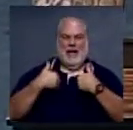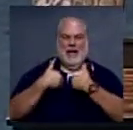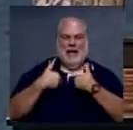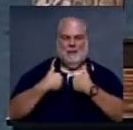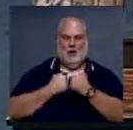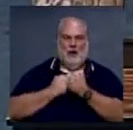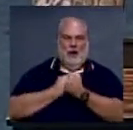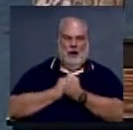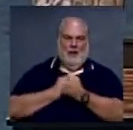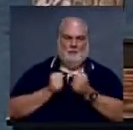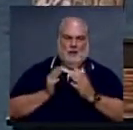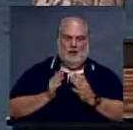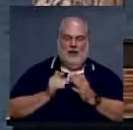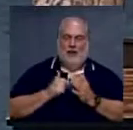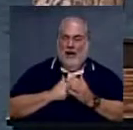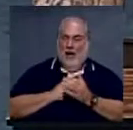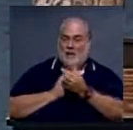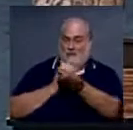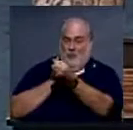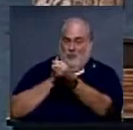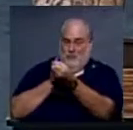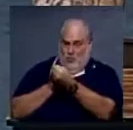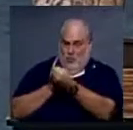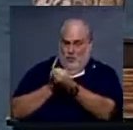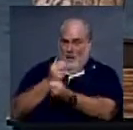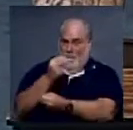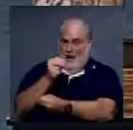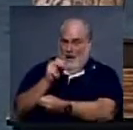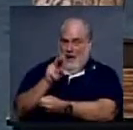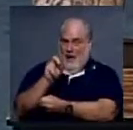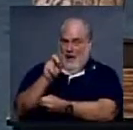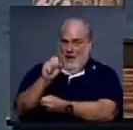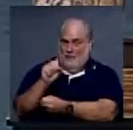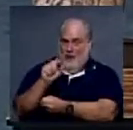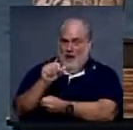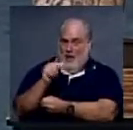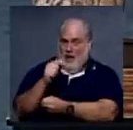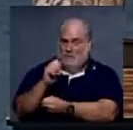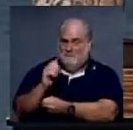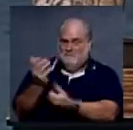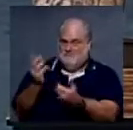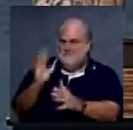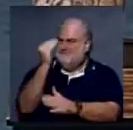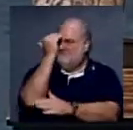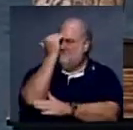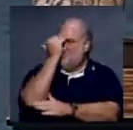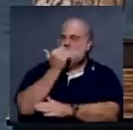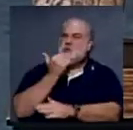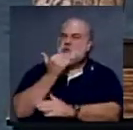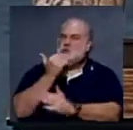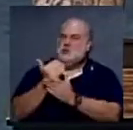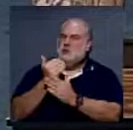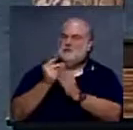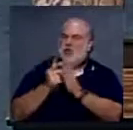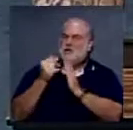very much am in favor of Hounds Lounge. I know that it's a good project. I have a lot of respect for the owners and the people who are developing